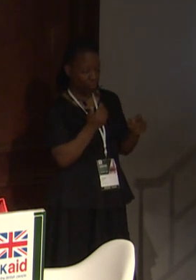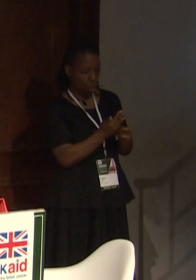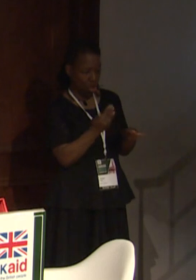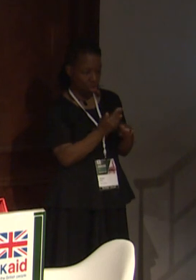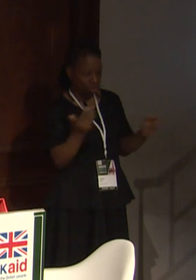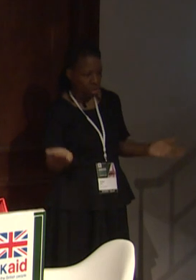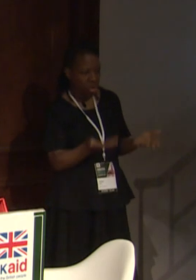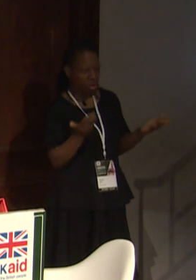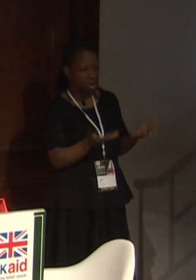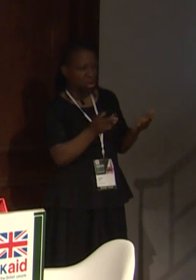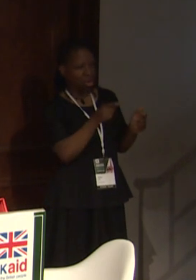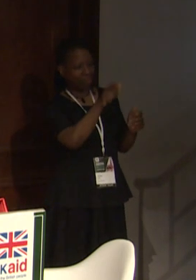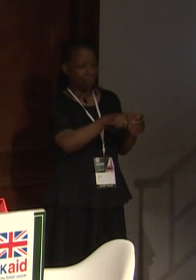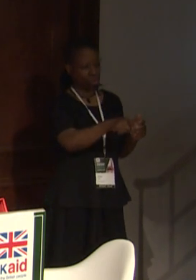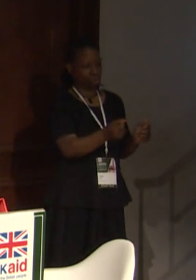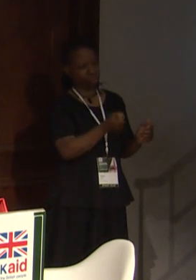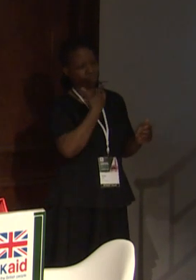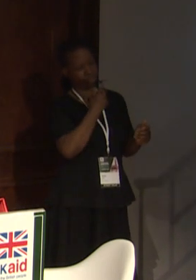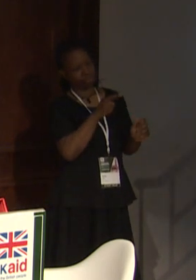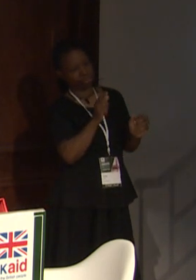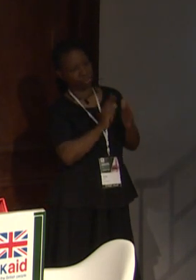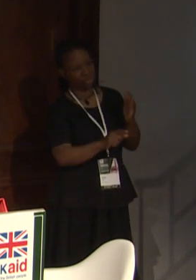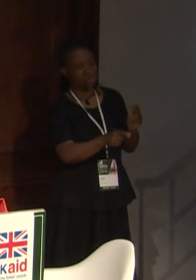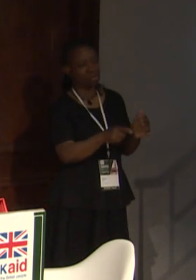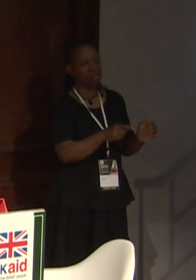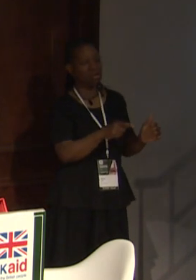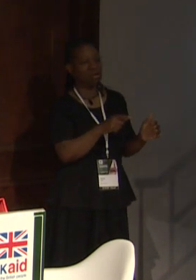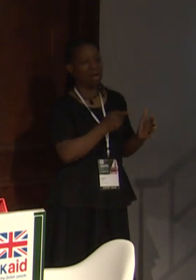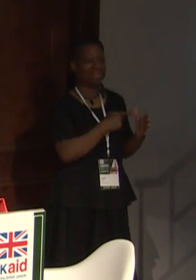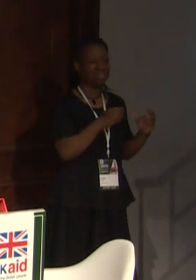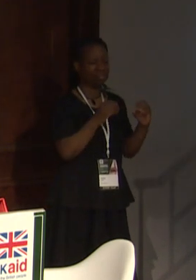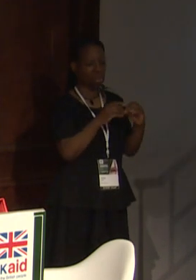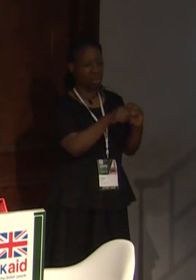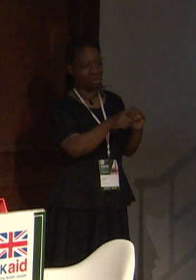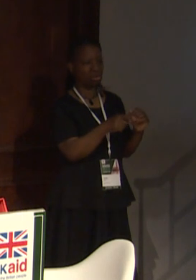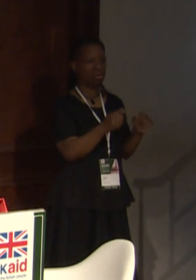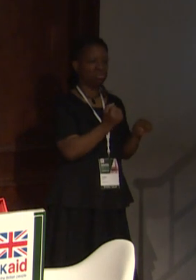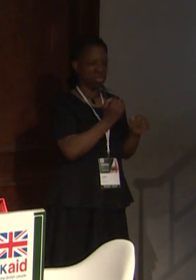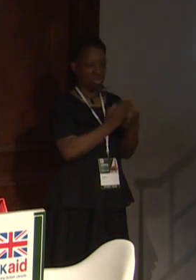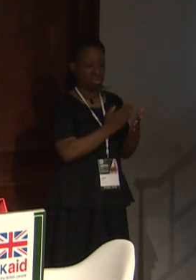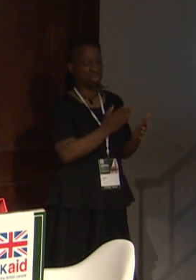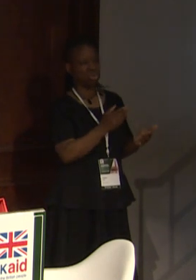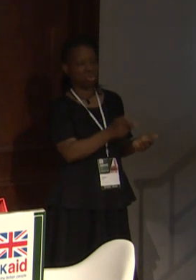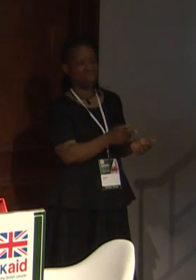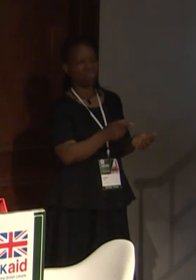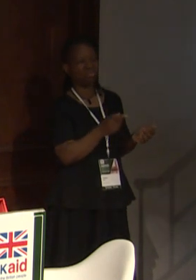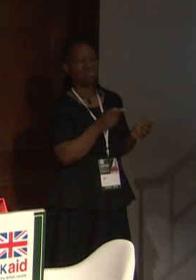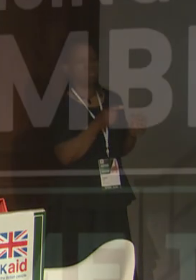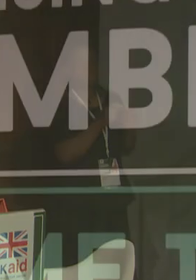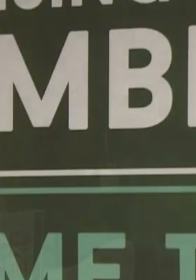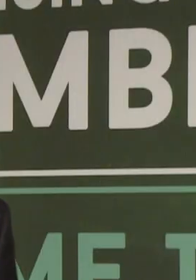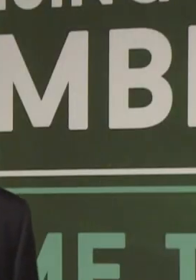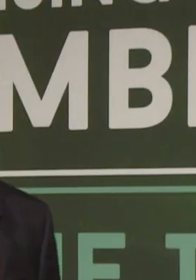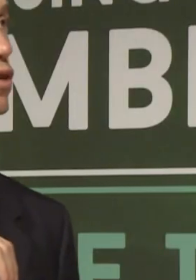take their anti-tuberculosis medicine to make sure that at the end of 6 months they didn't have TB and indeed were not transmitting TB through the region,